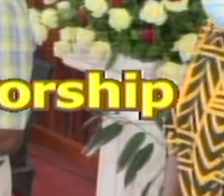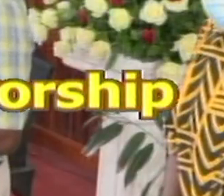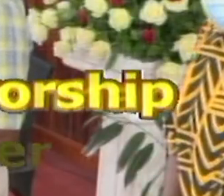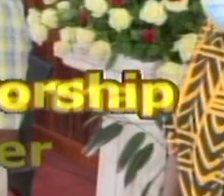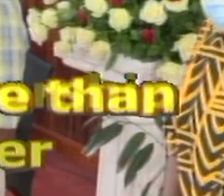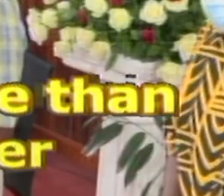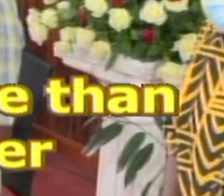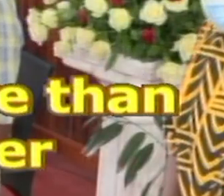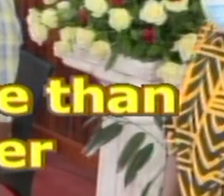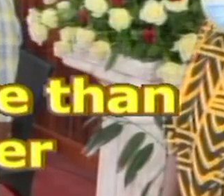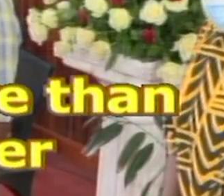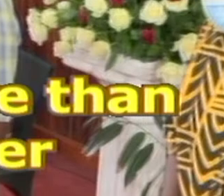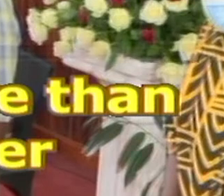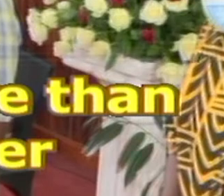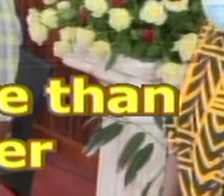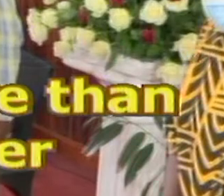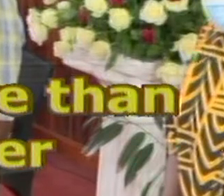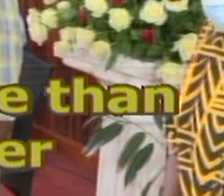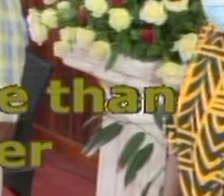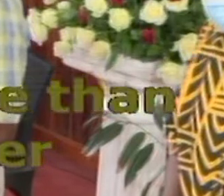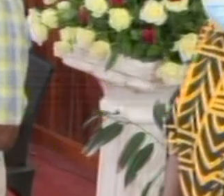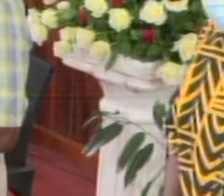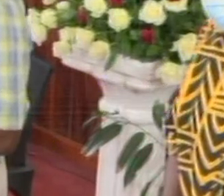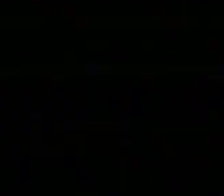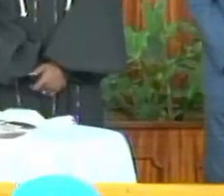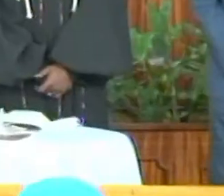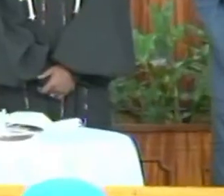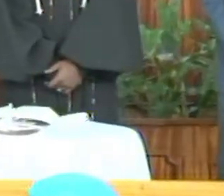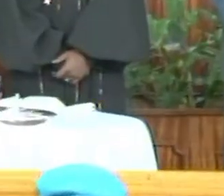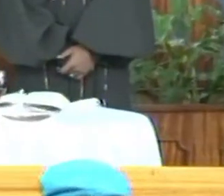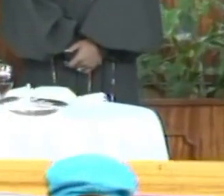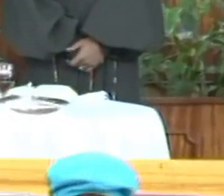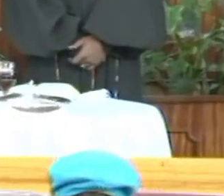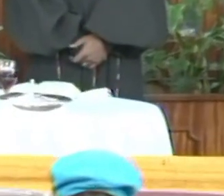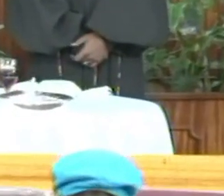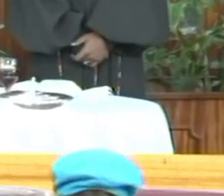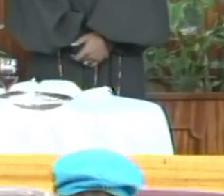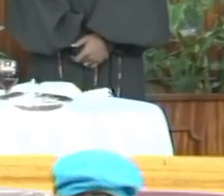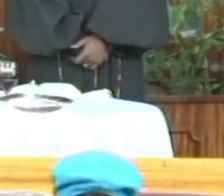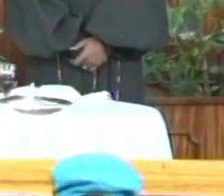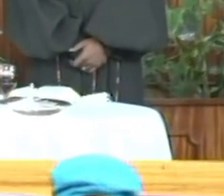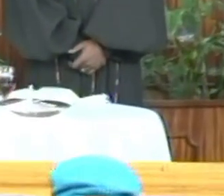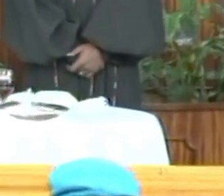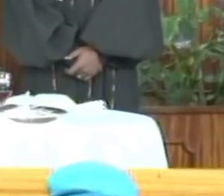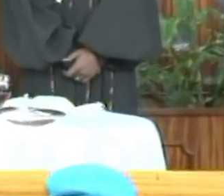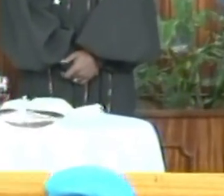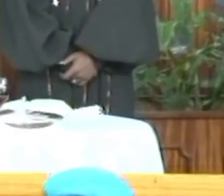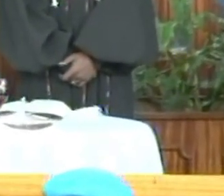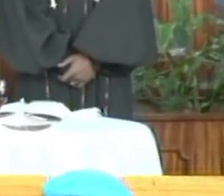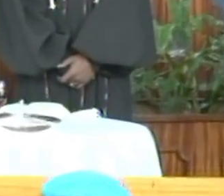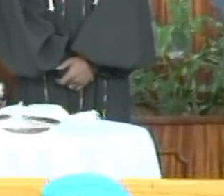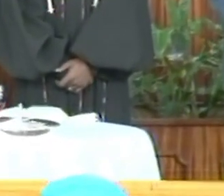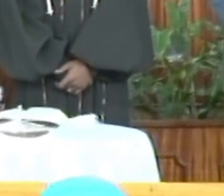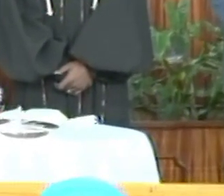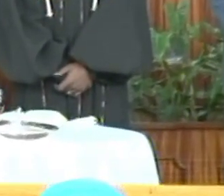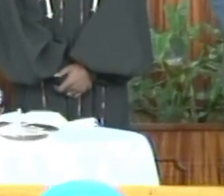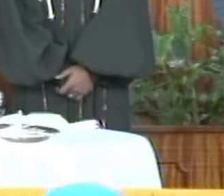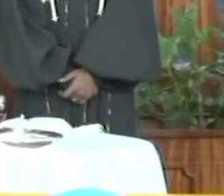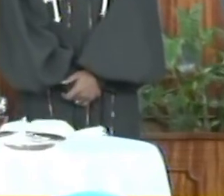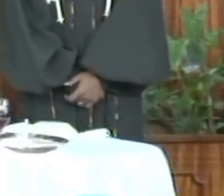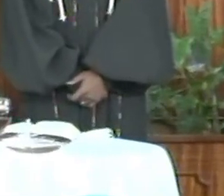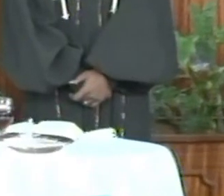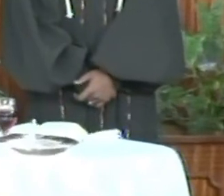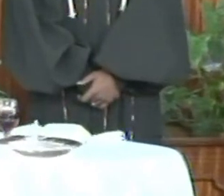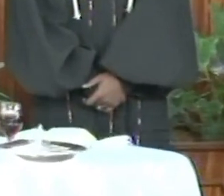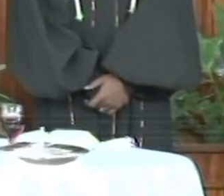heart is our desire. Oh God, we want to worship you. We want to yield to you. We surrender everything. Have your way,